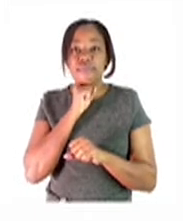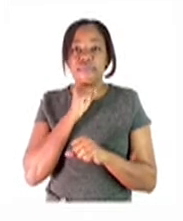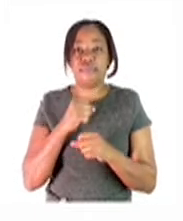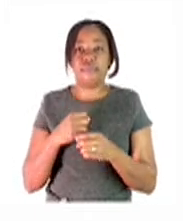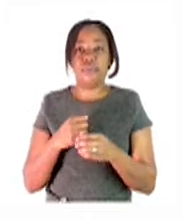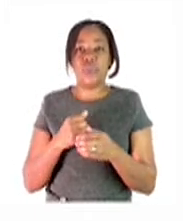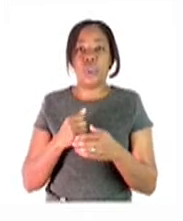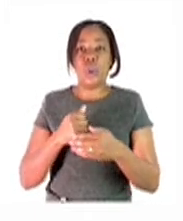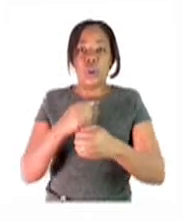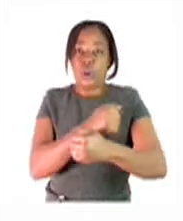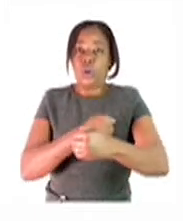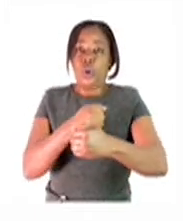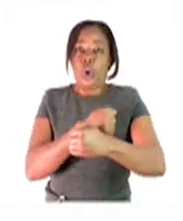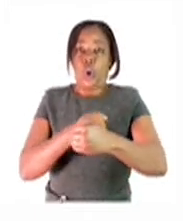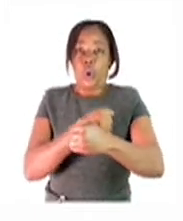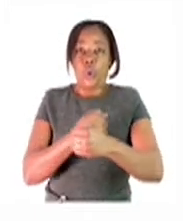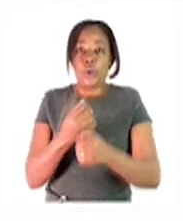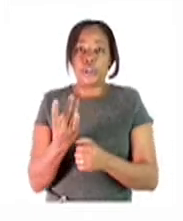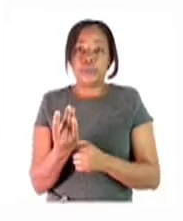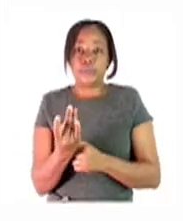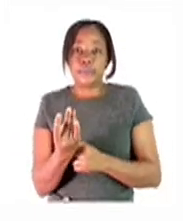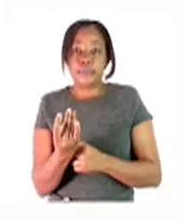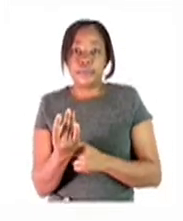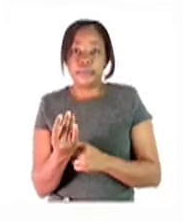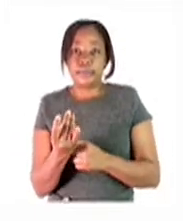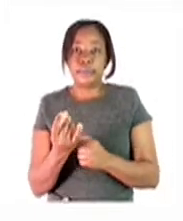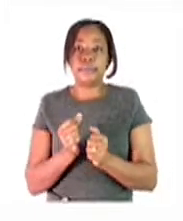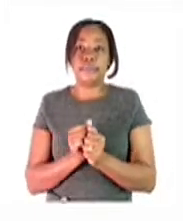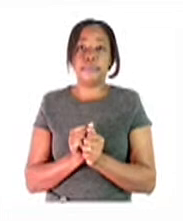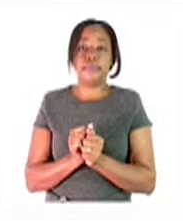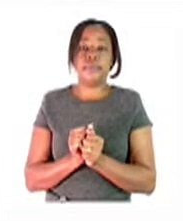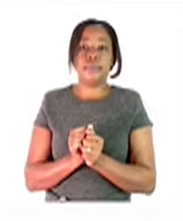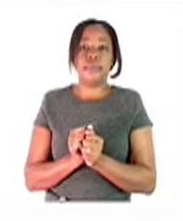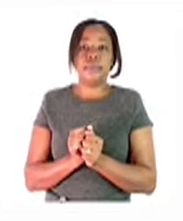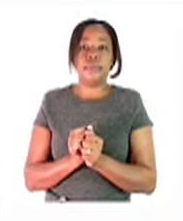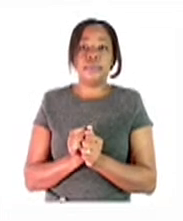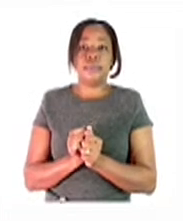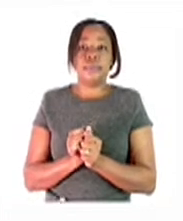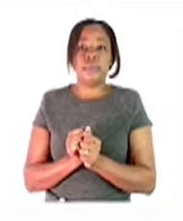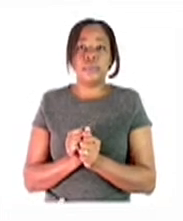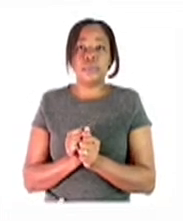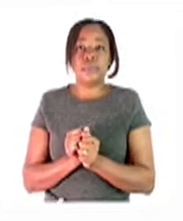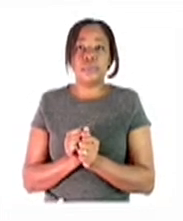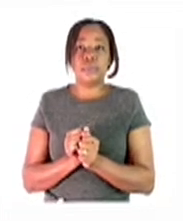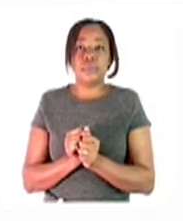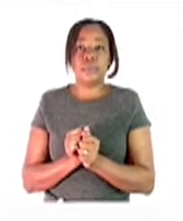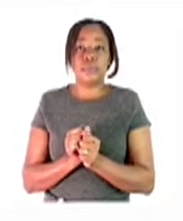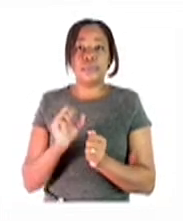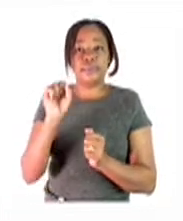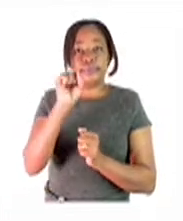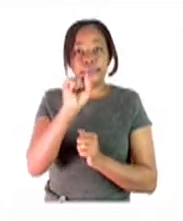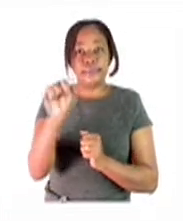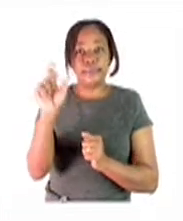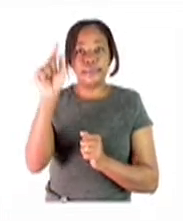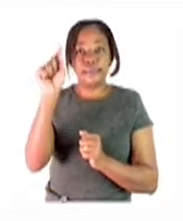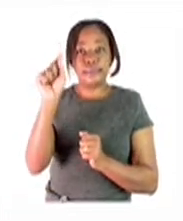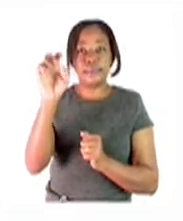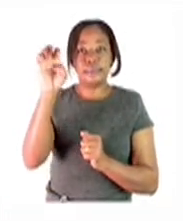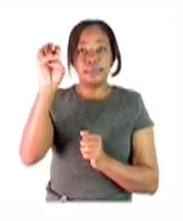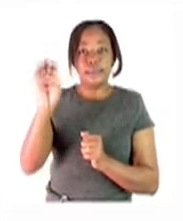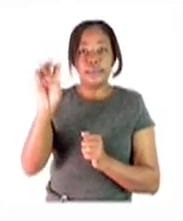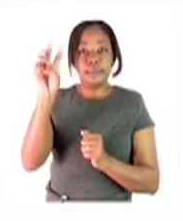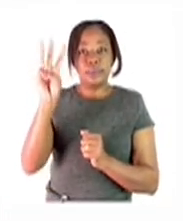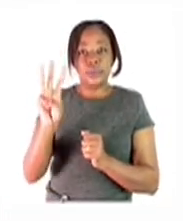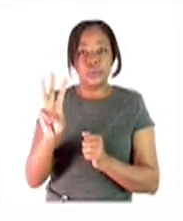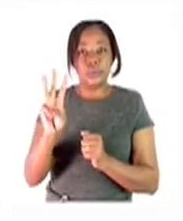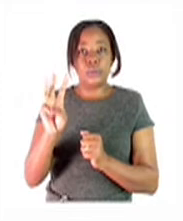Stew. Like when you cook your nice meat and you put everything that is a stew, it will